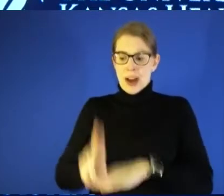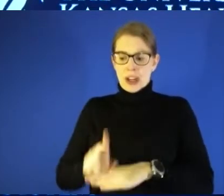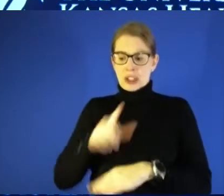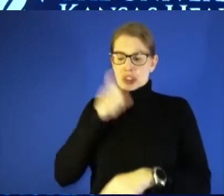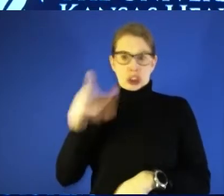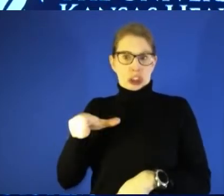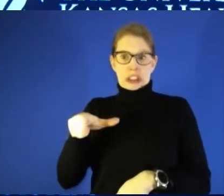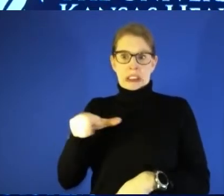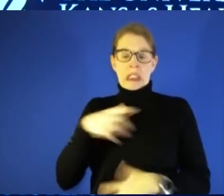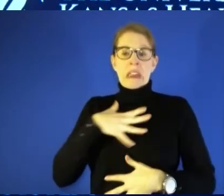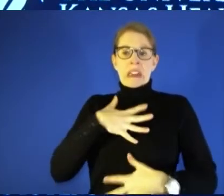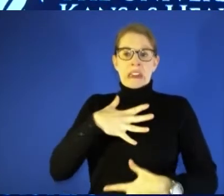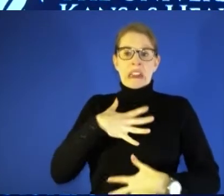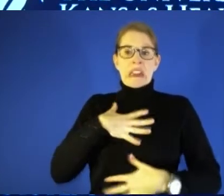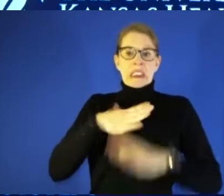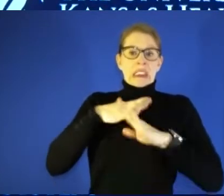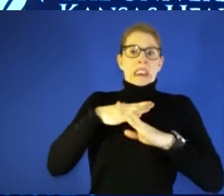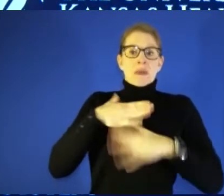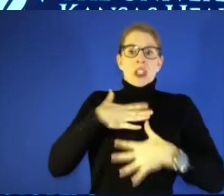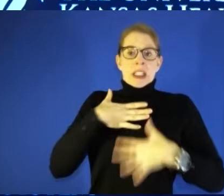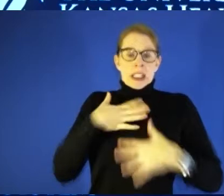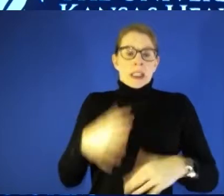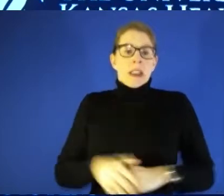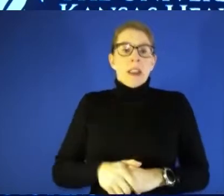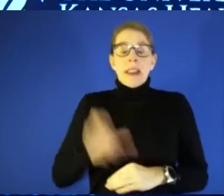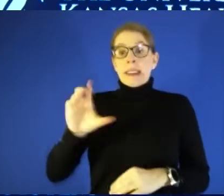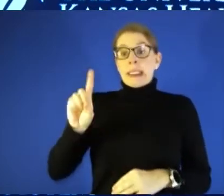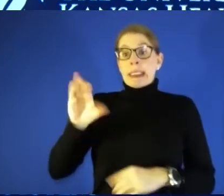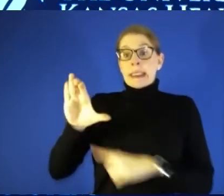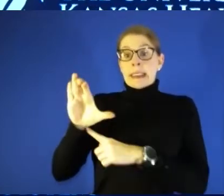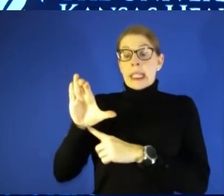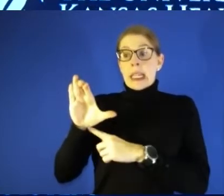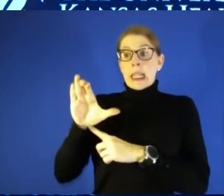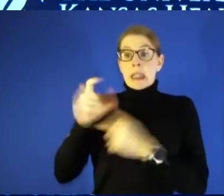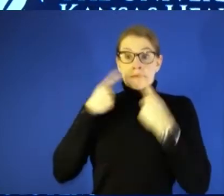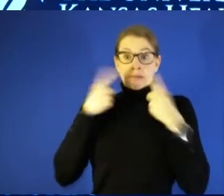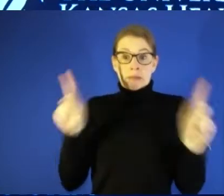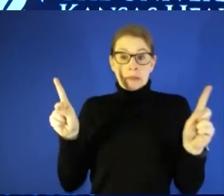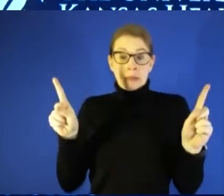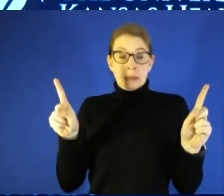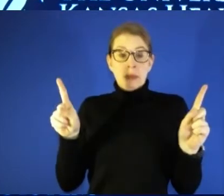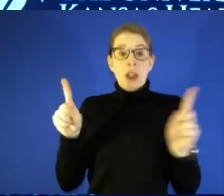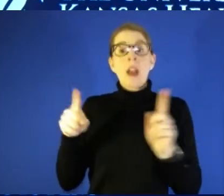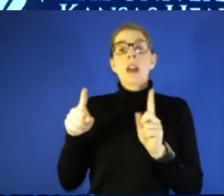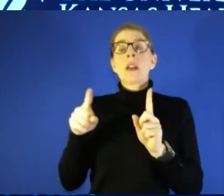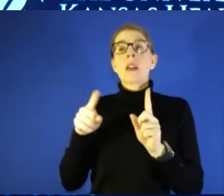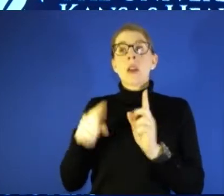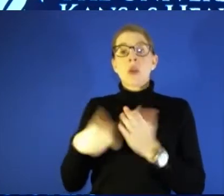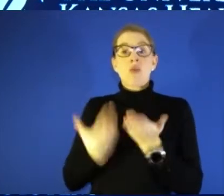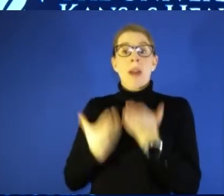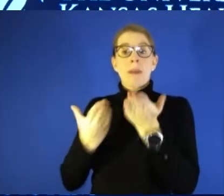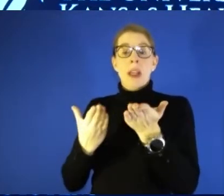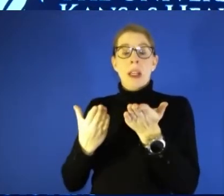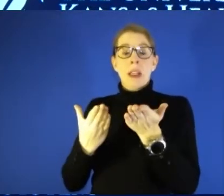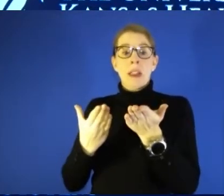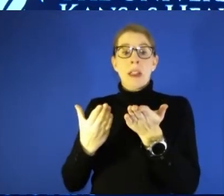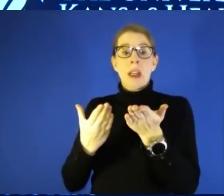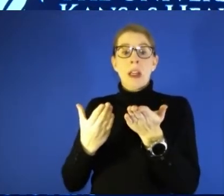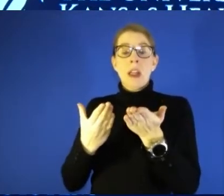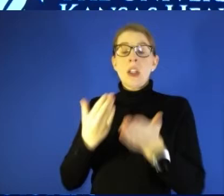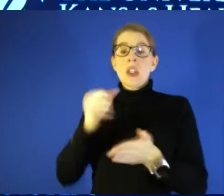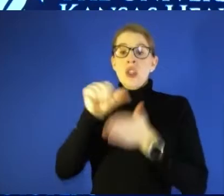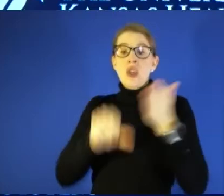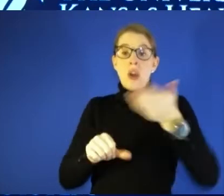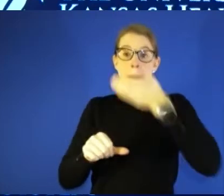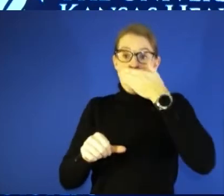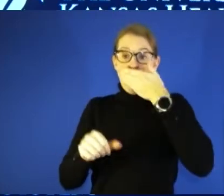very well at all. And the way that the CDC has marked it, I believe, is that they actually recommend the surgical mask on the bottom and the cloth mask on the top, which